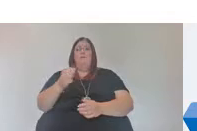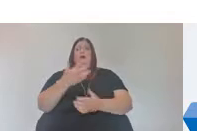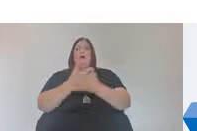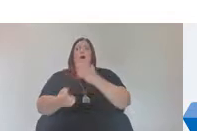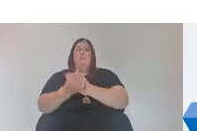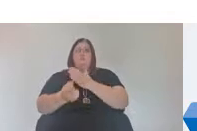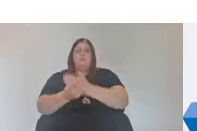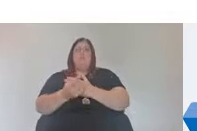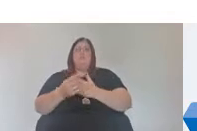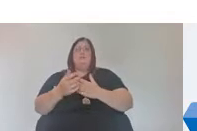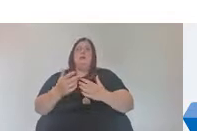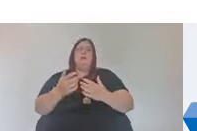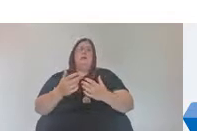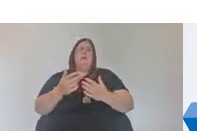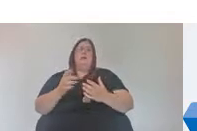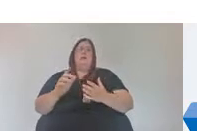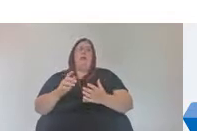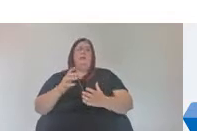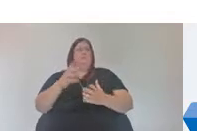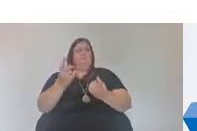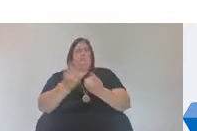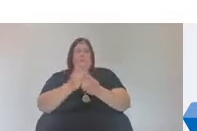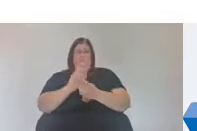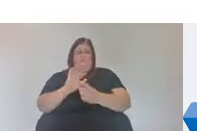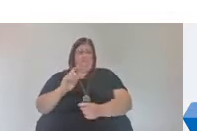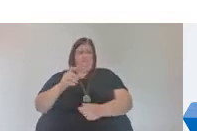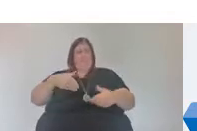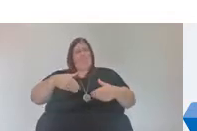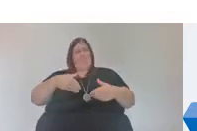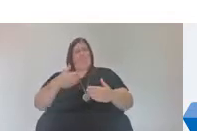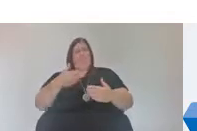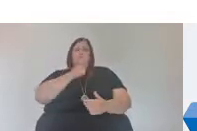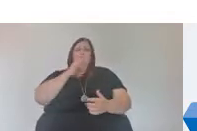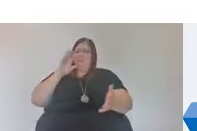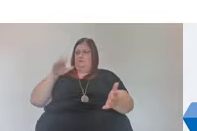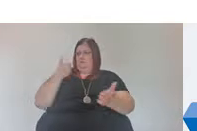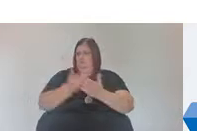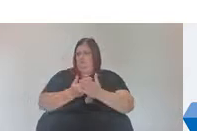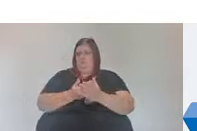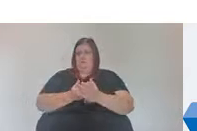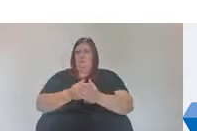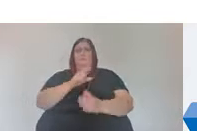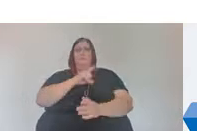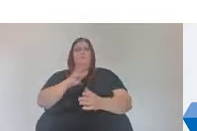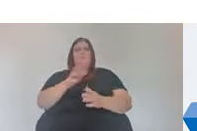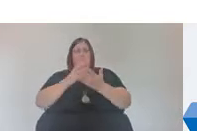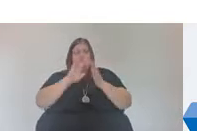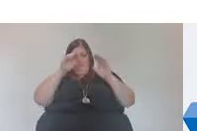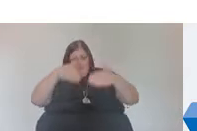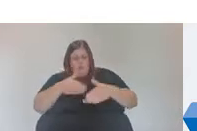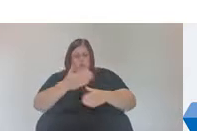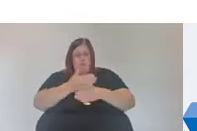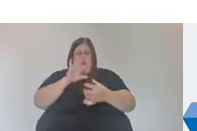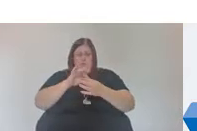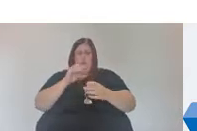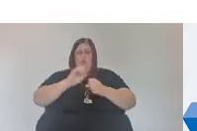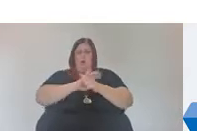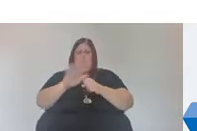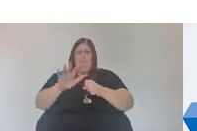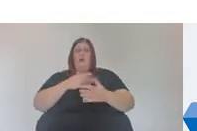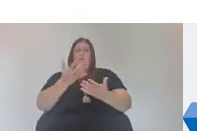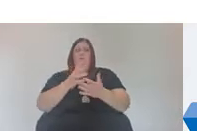and that's arisen with us all working together, because we've been focused around the work of COVID, where we had to come together very quickly,